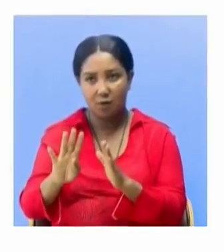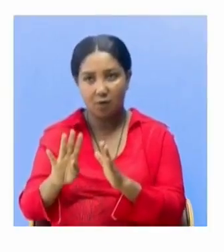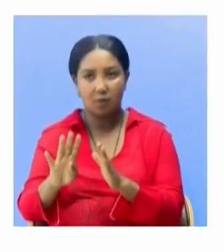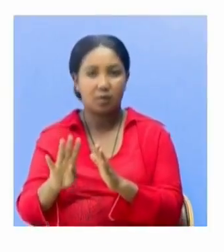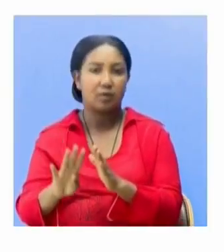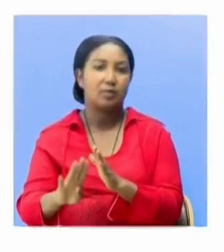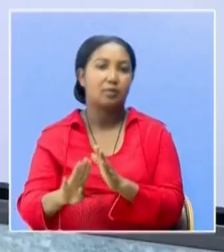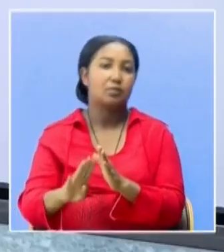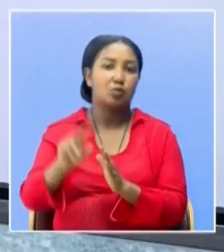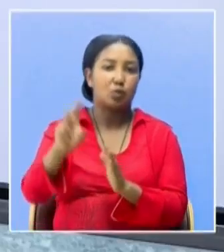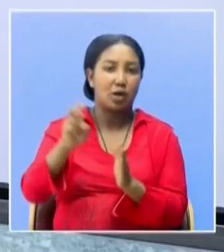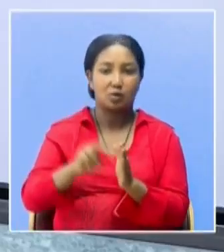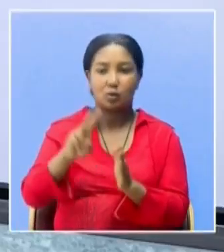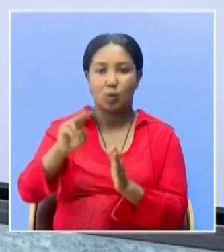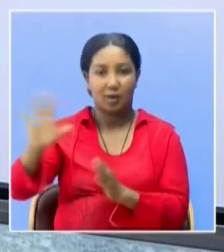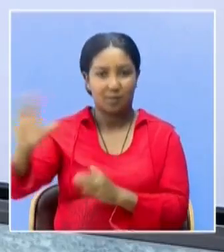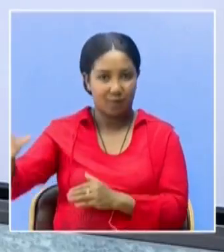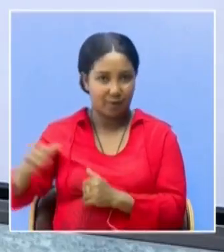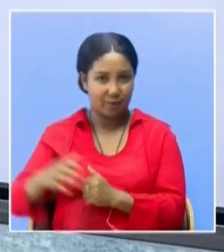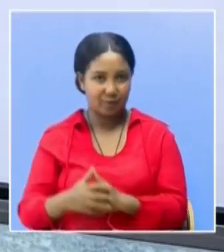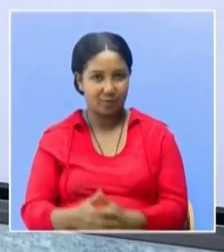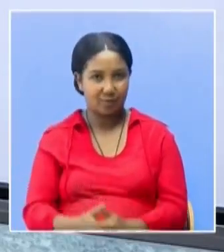2025.